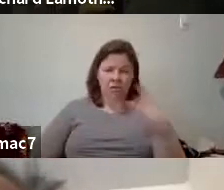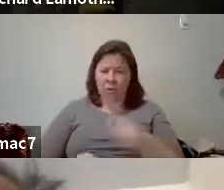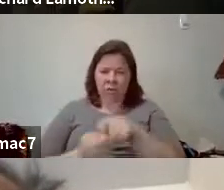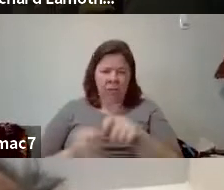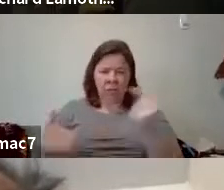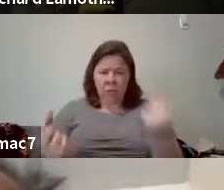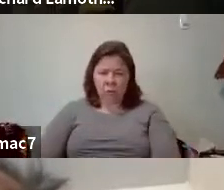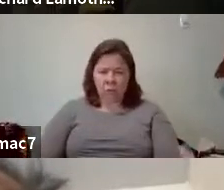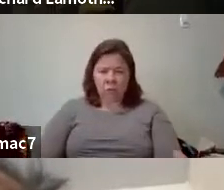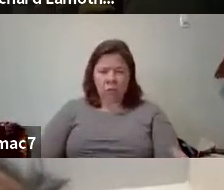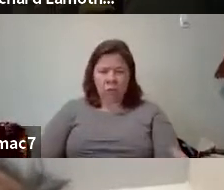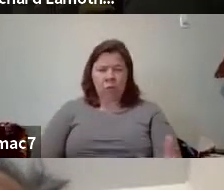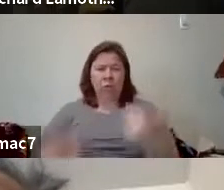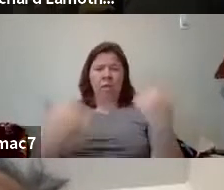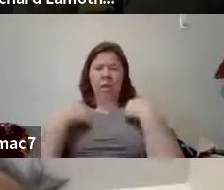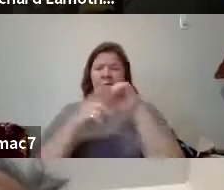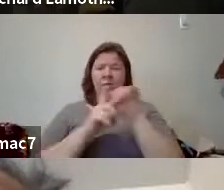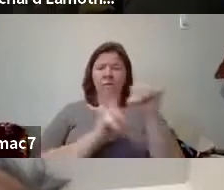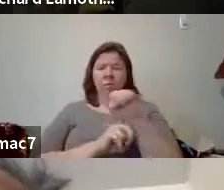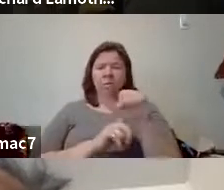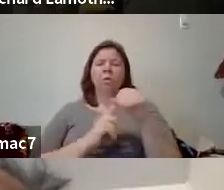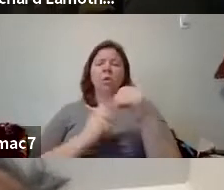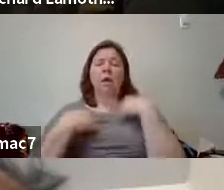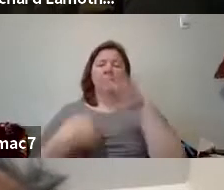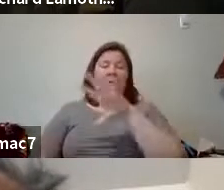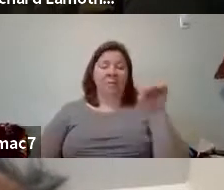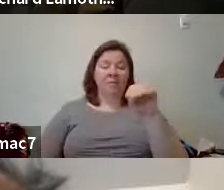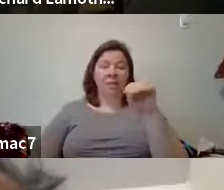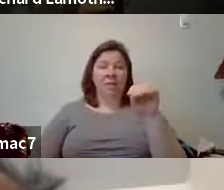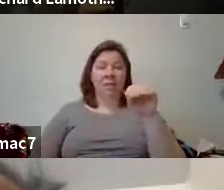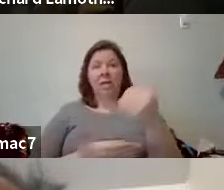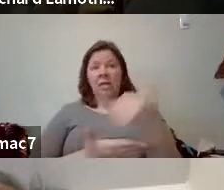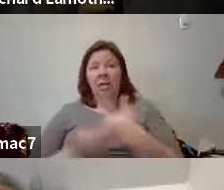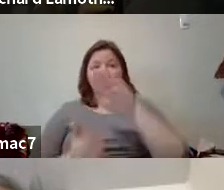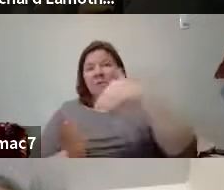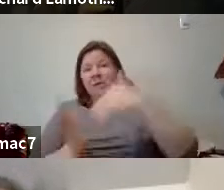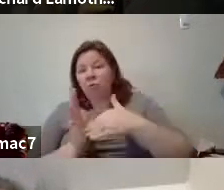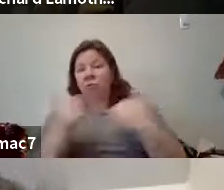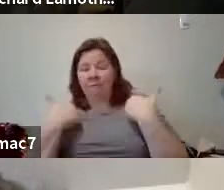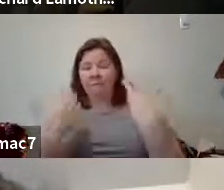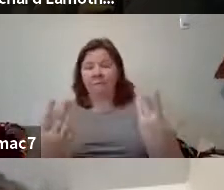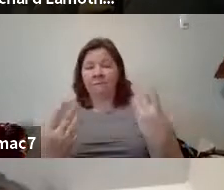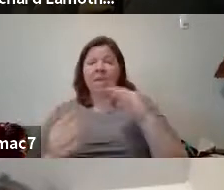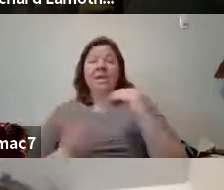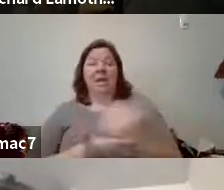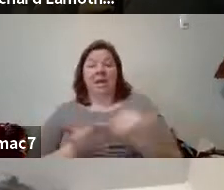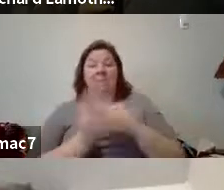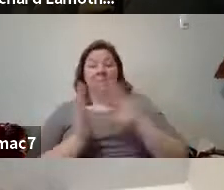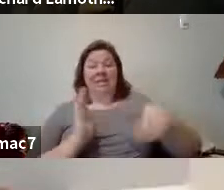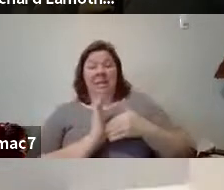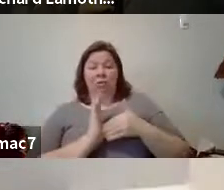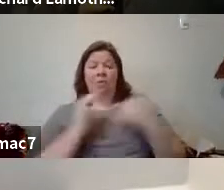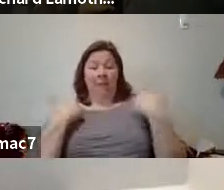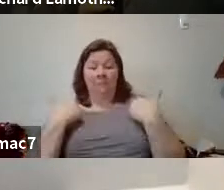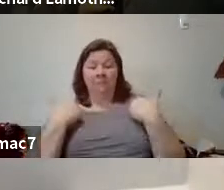has gotten us into the situation of 50 different income centers. And so we'll be talking about income centers in a minute, but I just want you